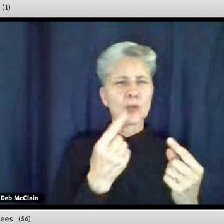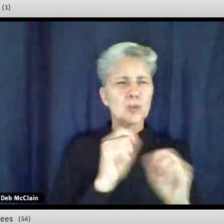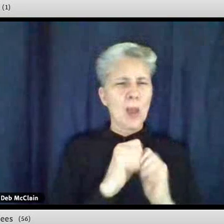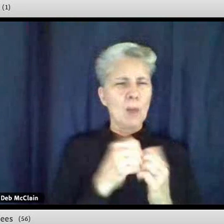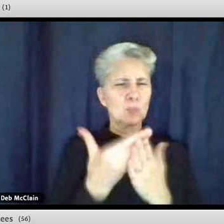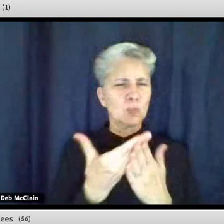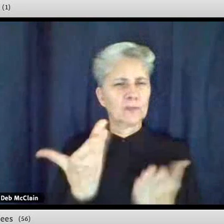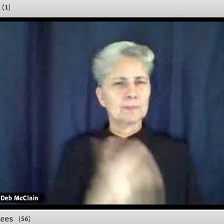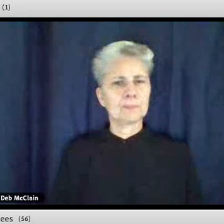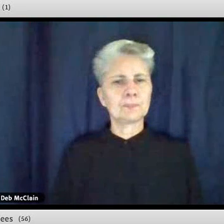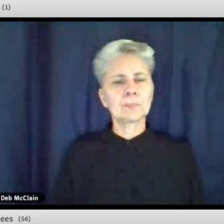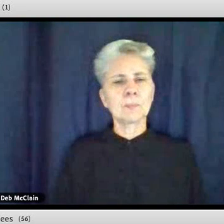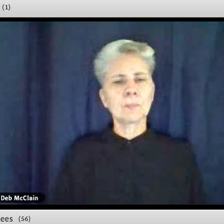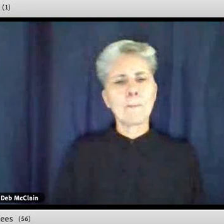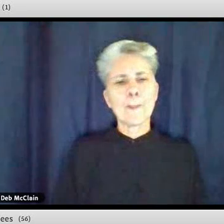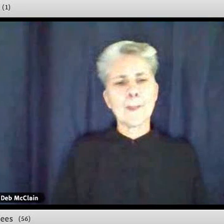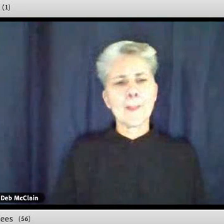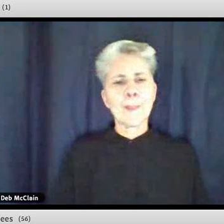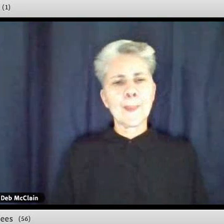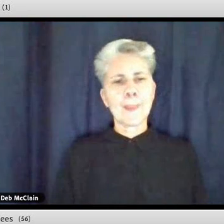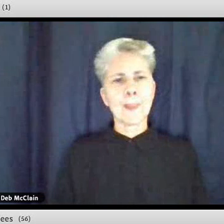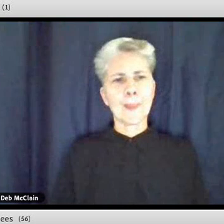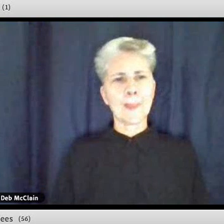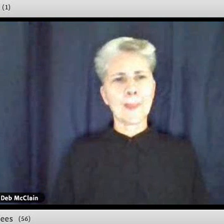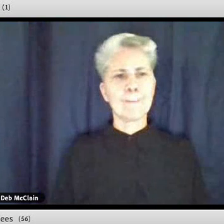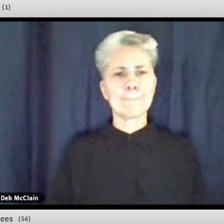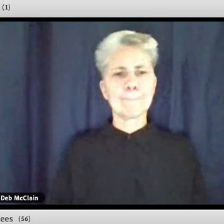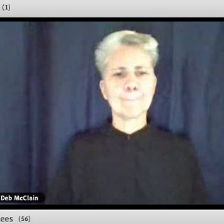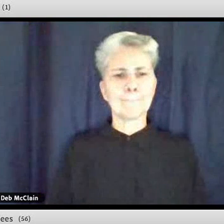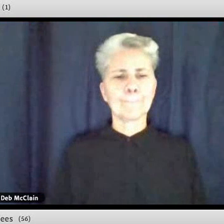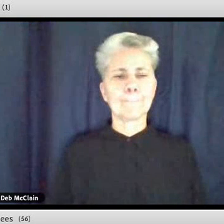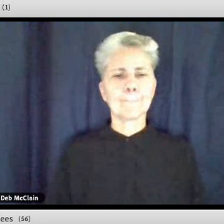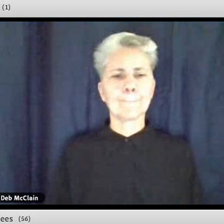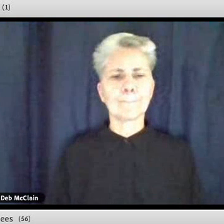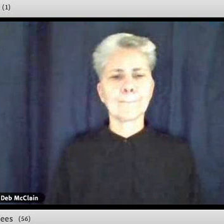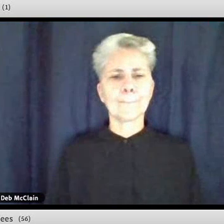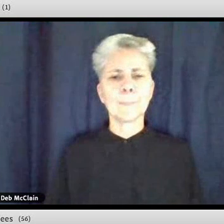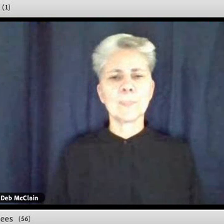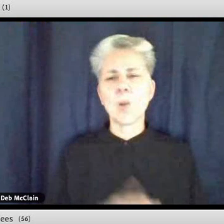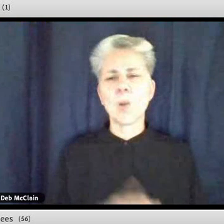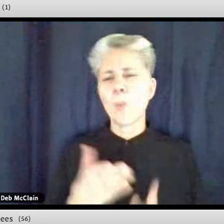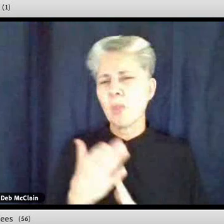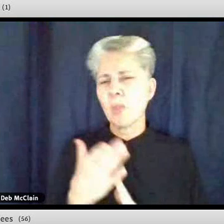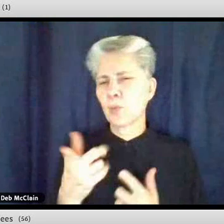this guy who's an expert in microbiology exists. What would you do?